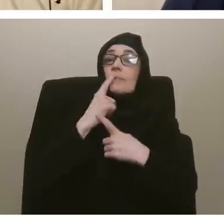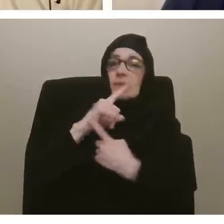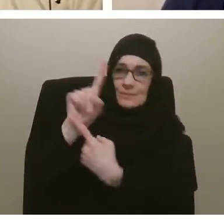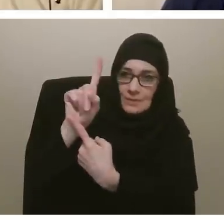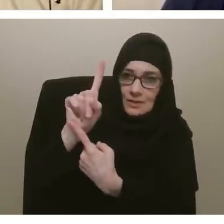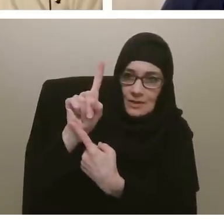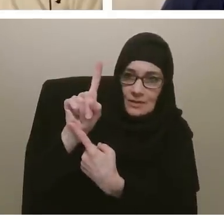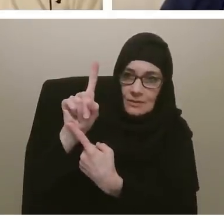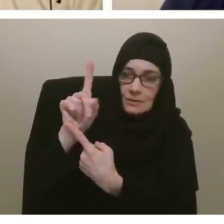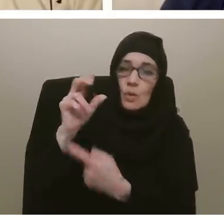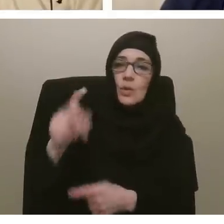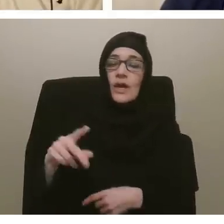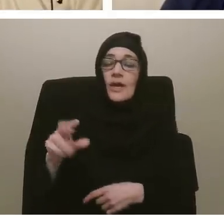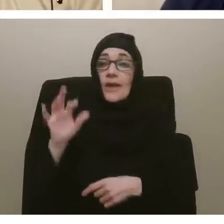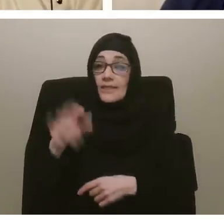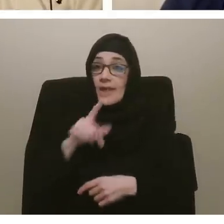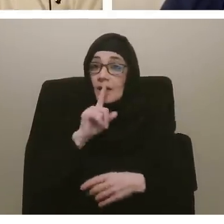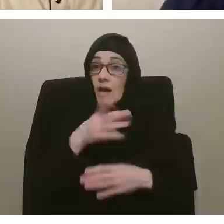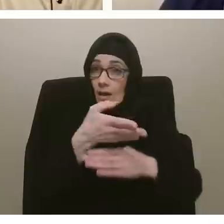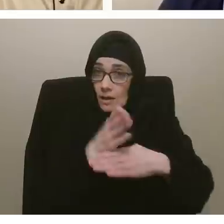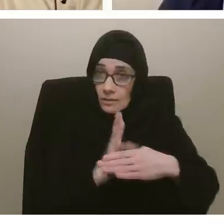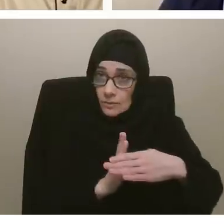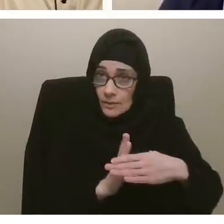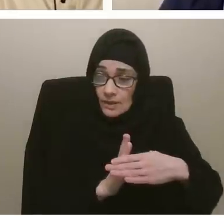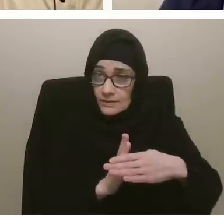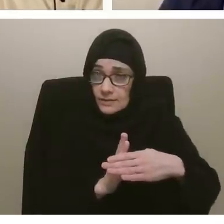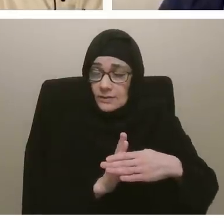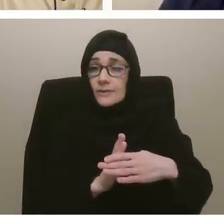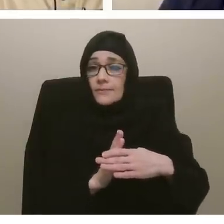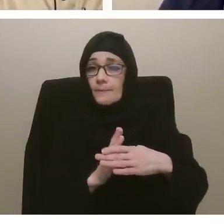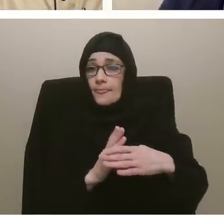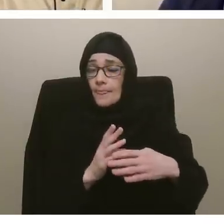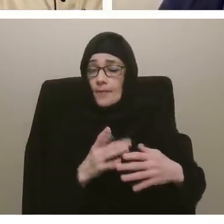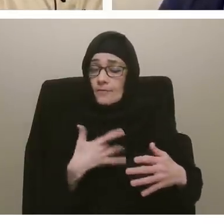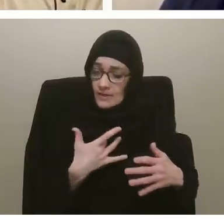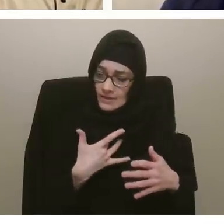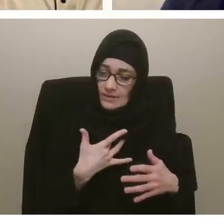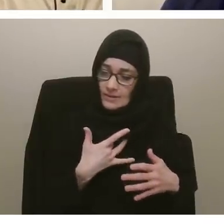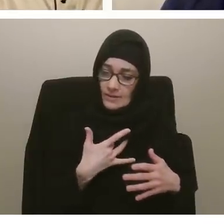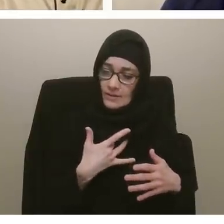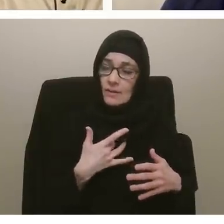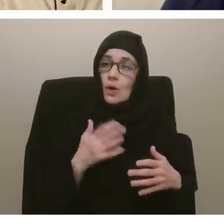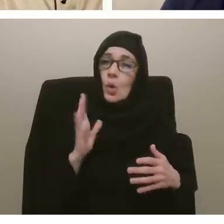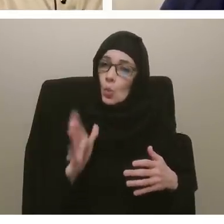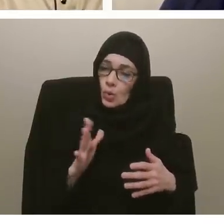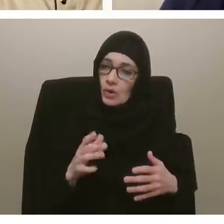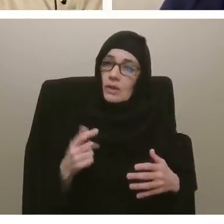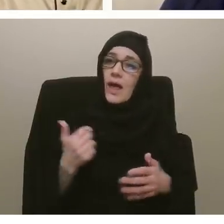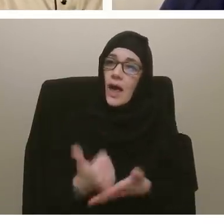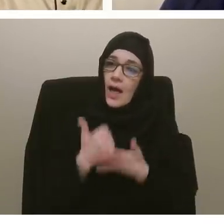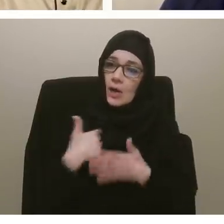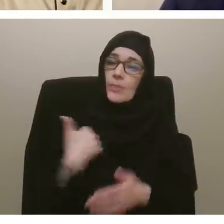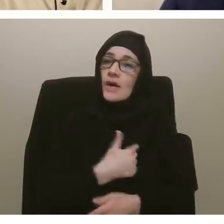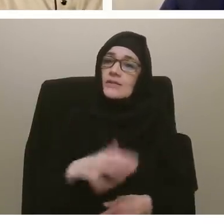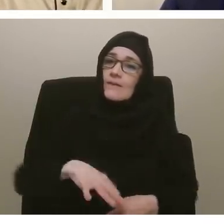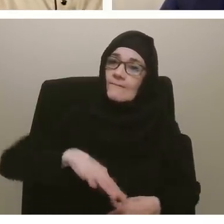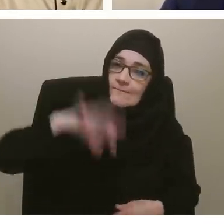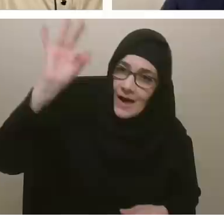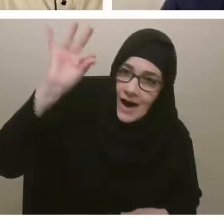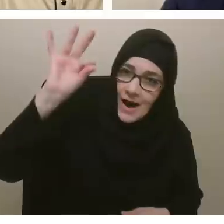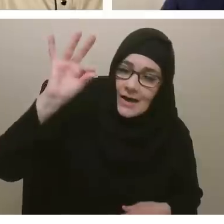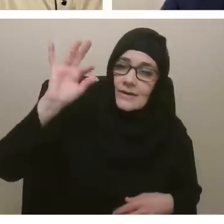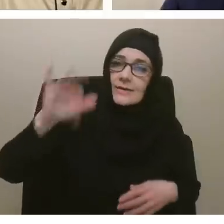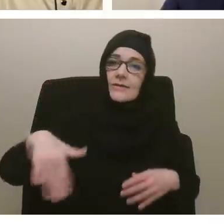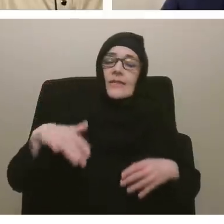pray, will help us really, you know, find the prism of the basmala, opening up